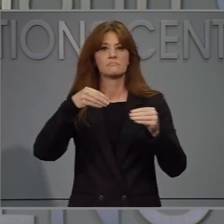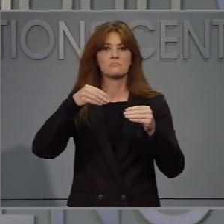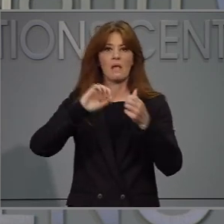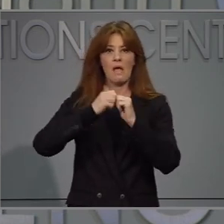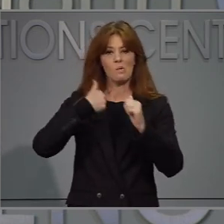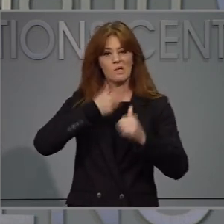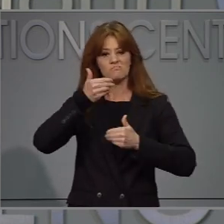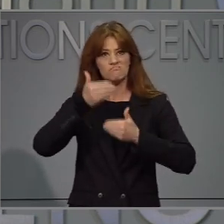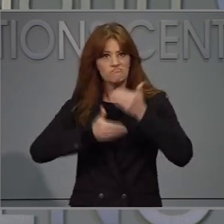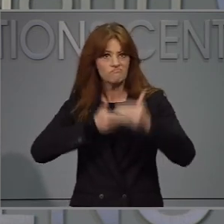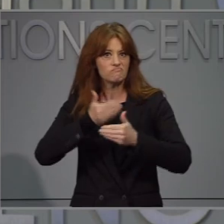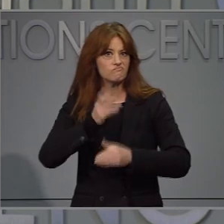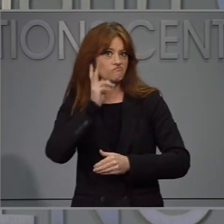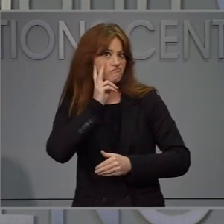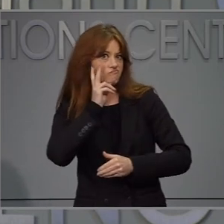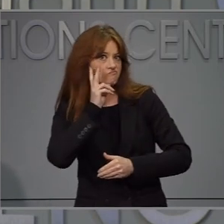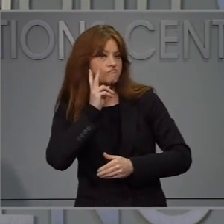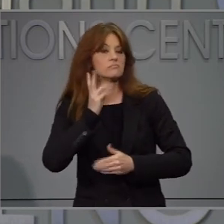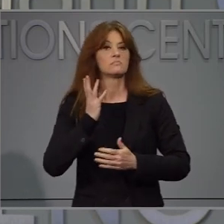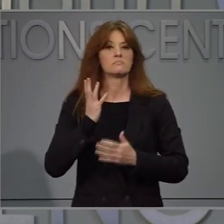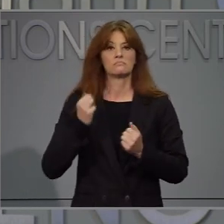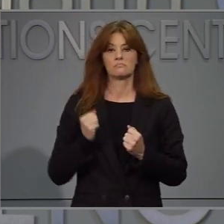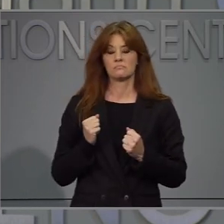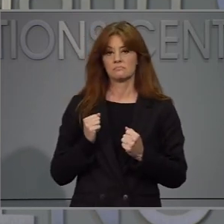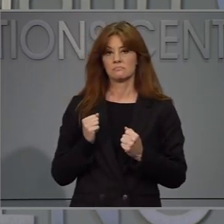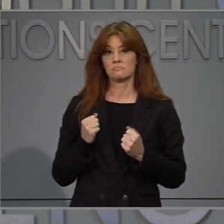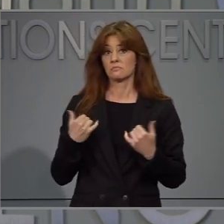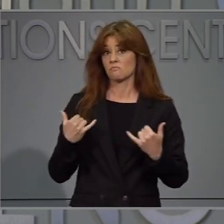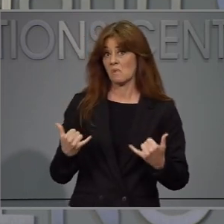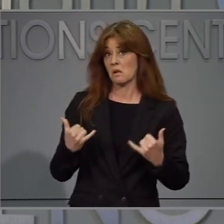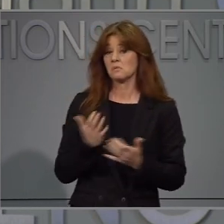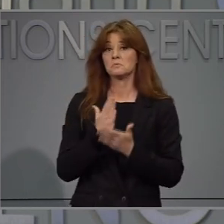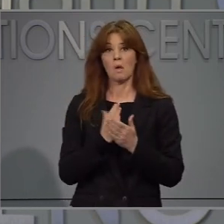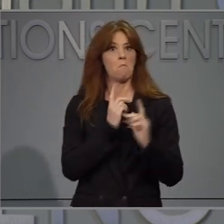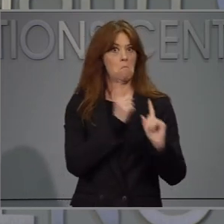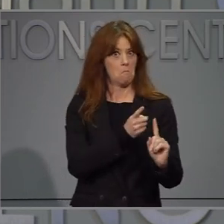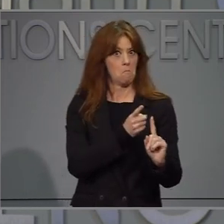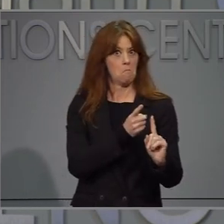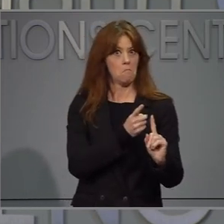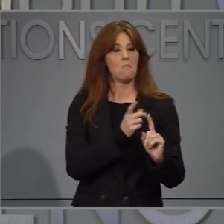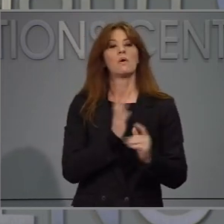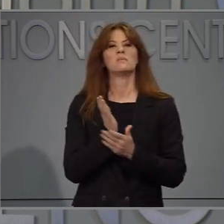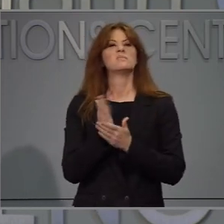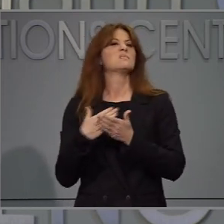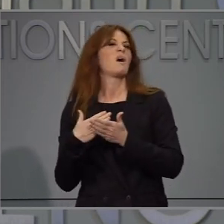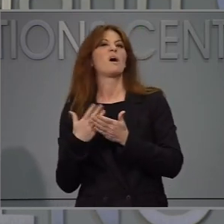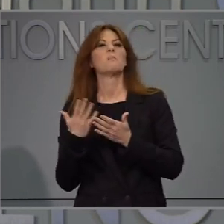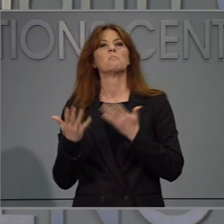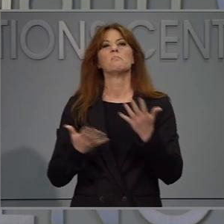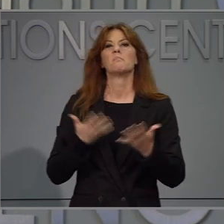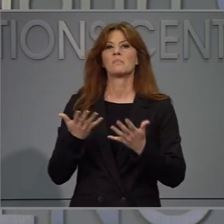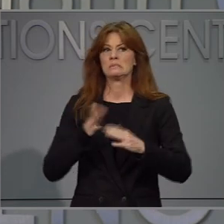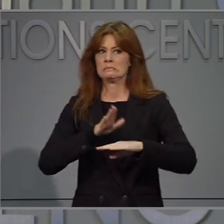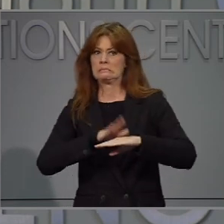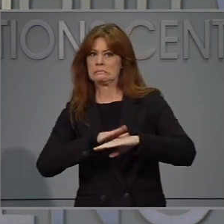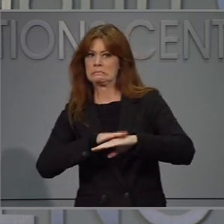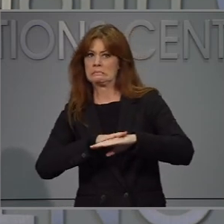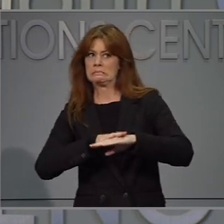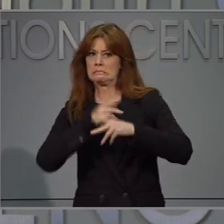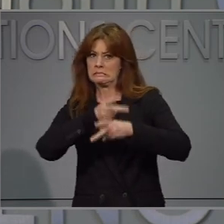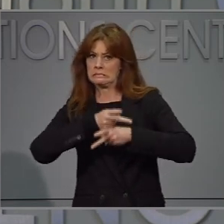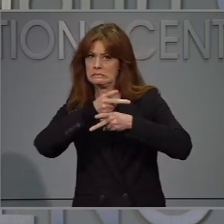progress. Right now, some are on track, but there are some potential warning signs